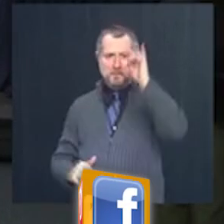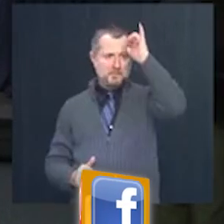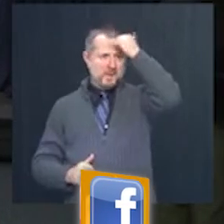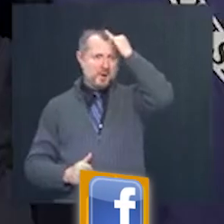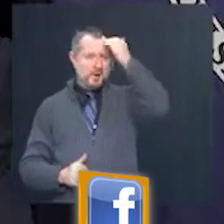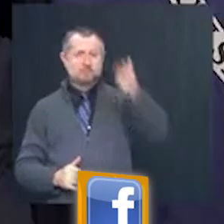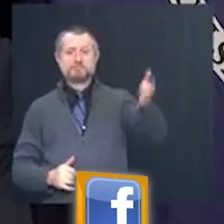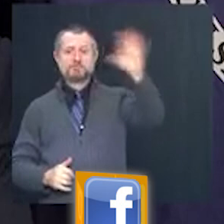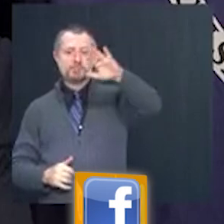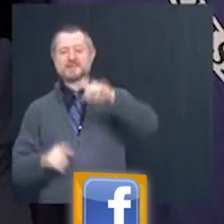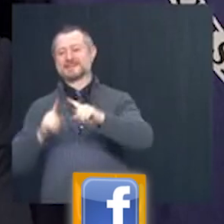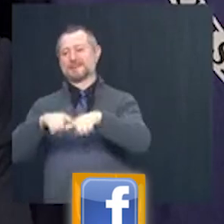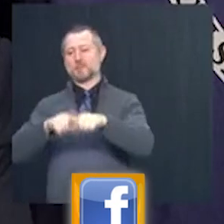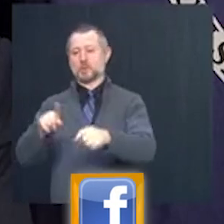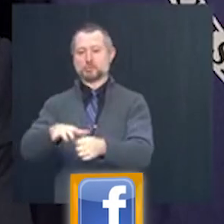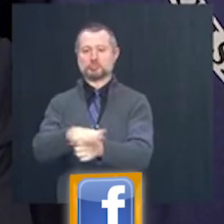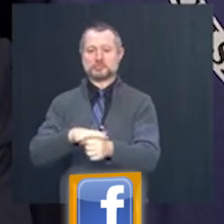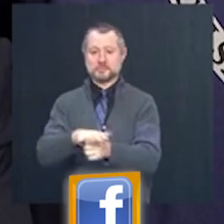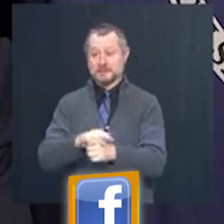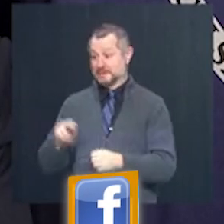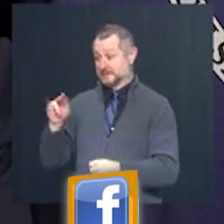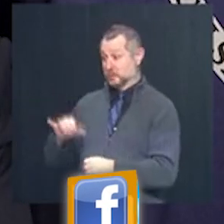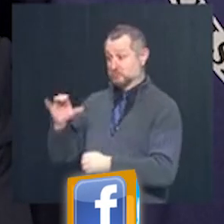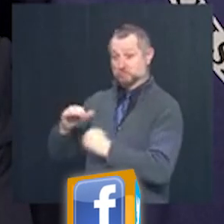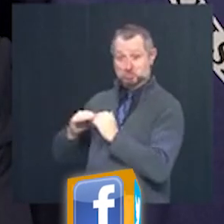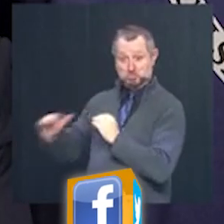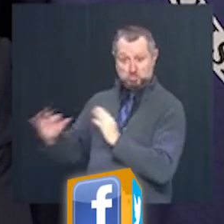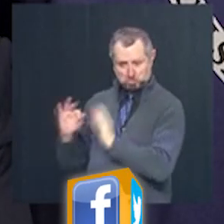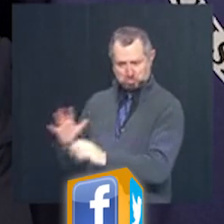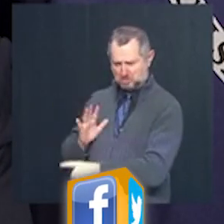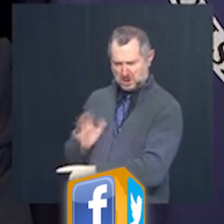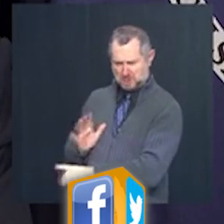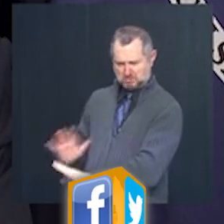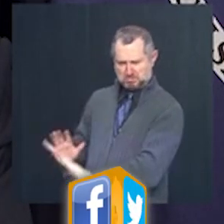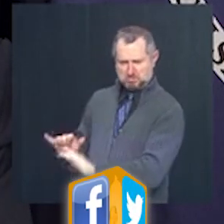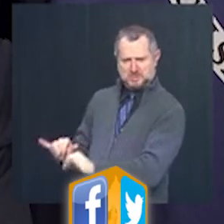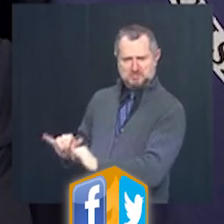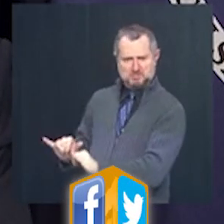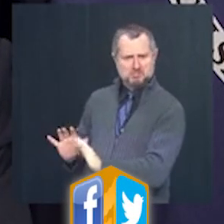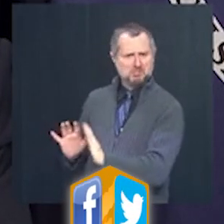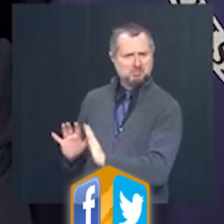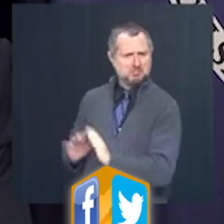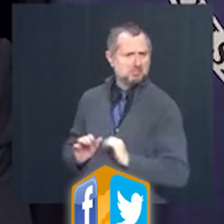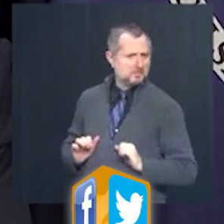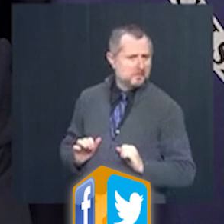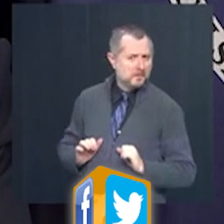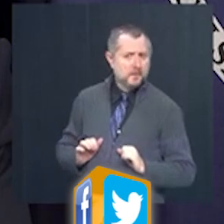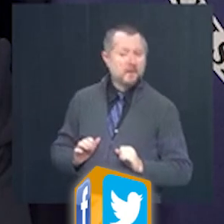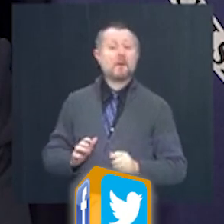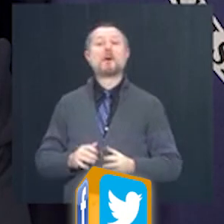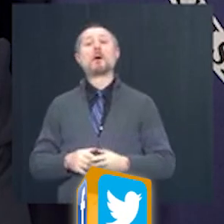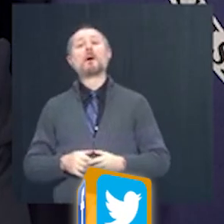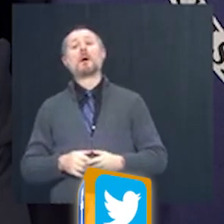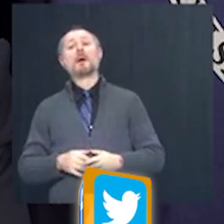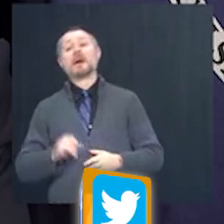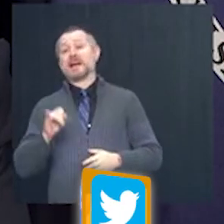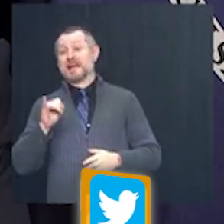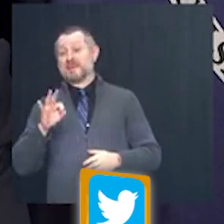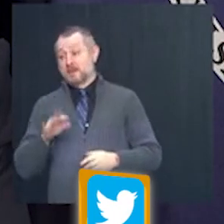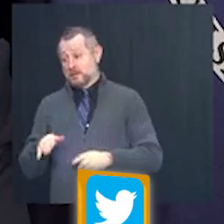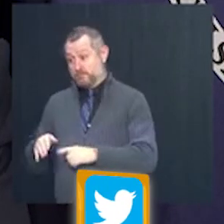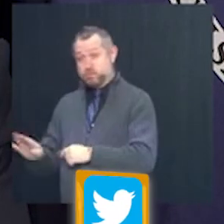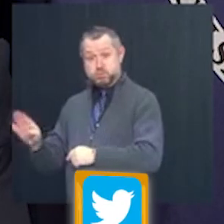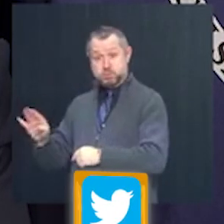it's stable in New York City, then we're fine. If it doesn't stabilize